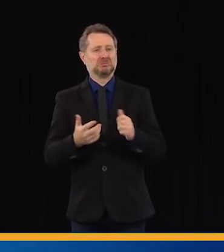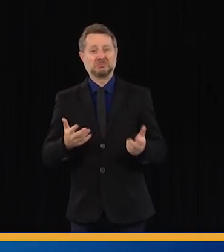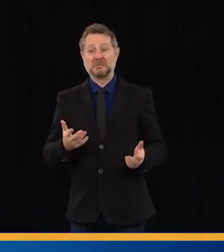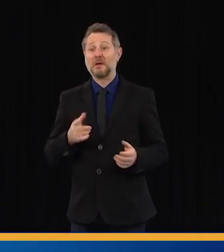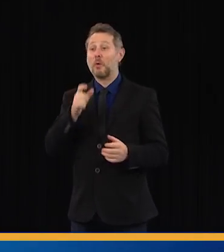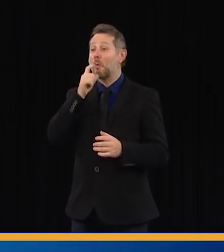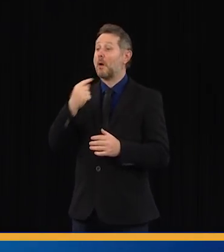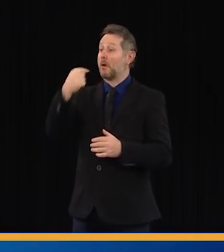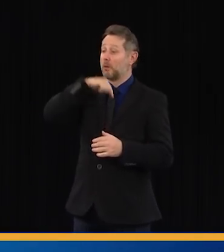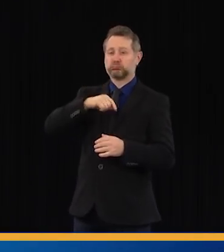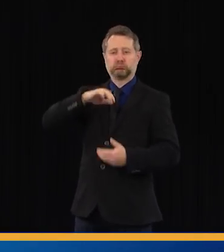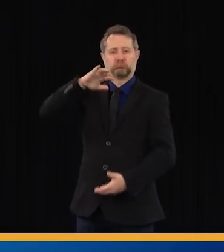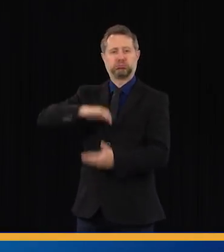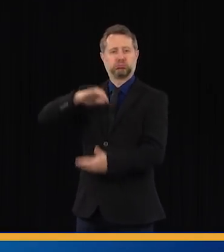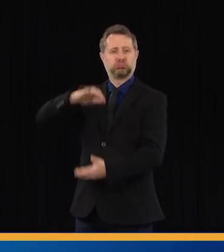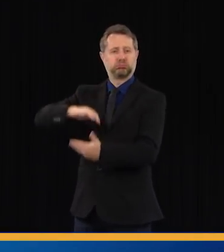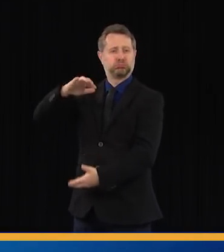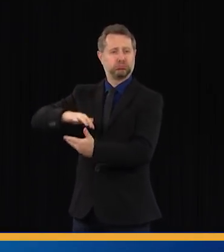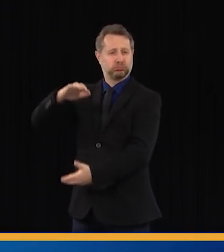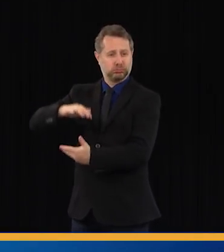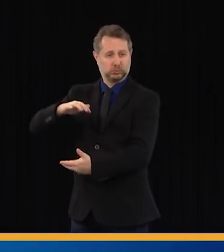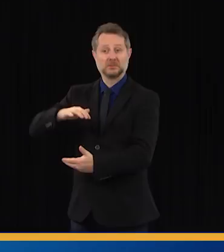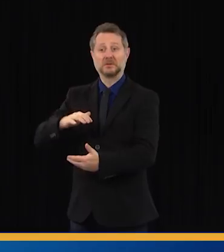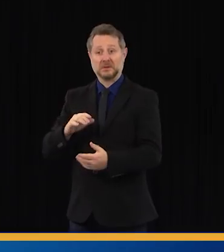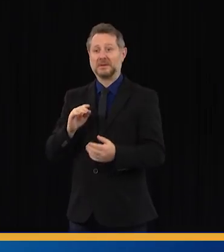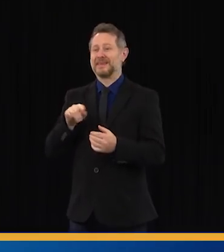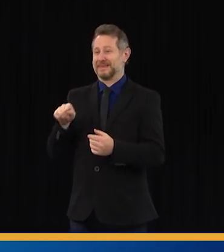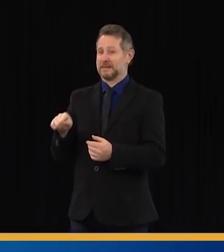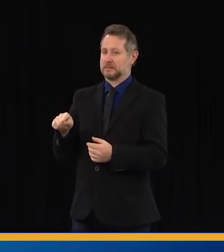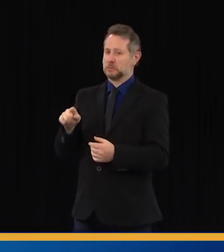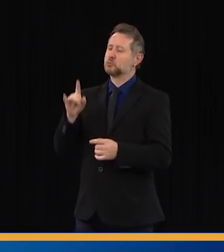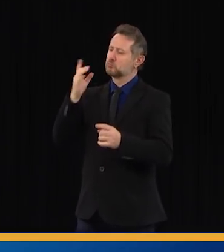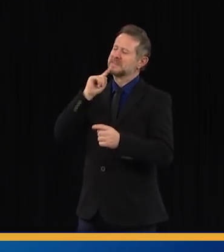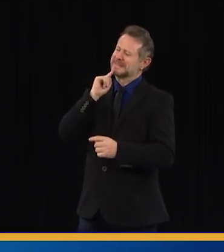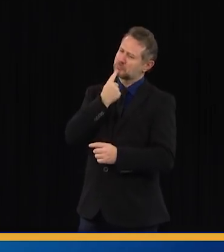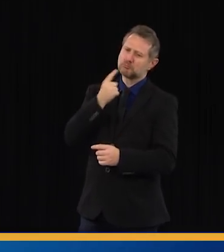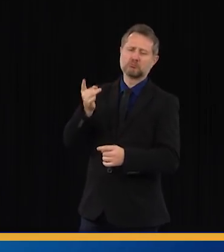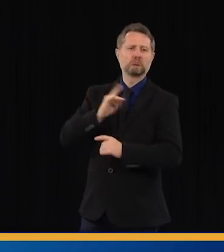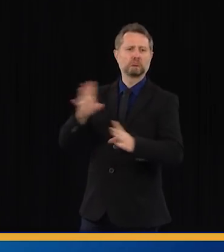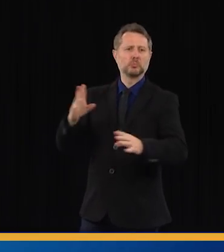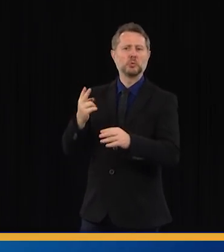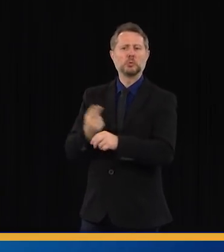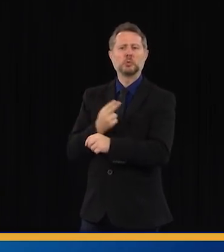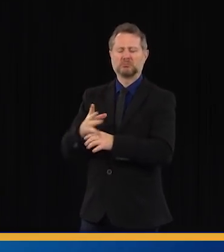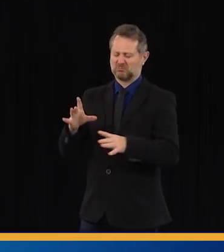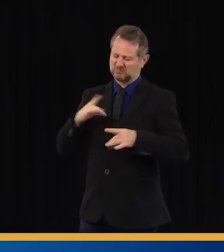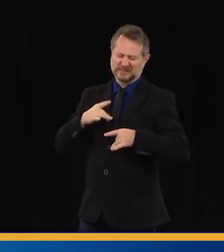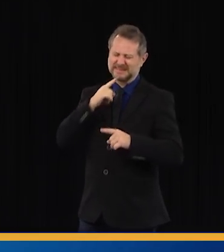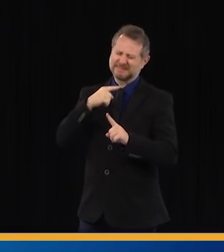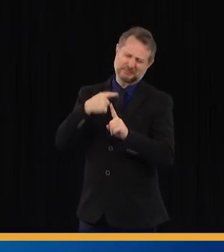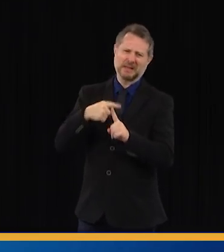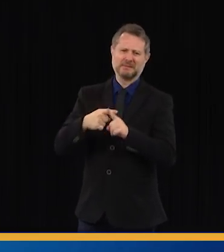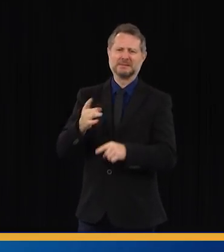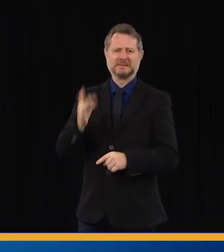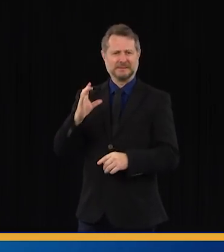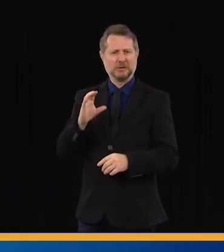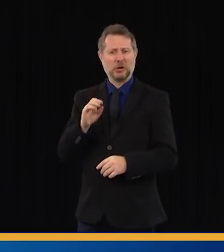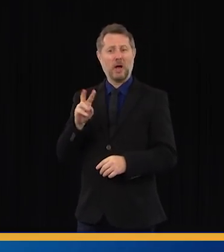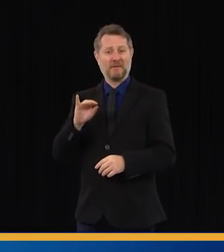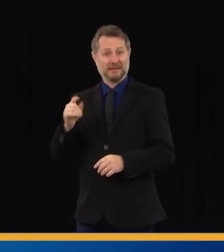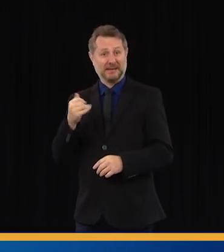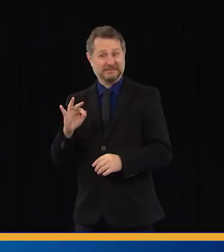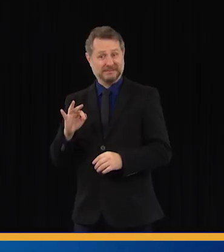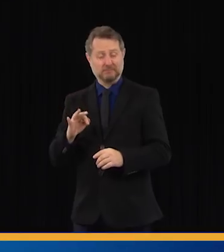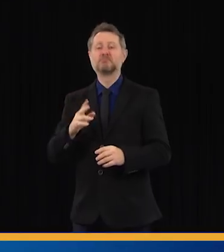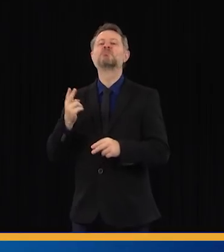Intubations is real. Intubations is the worst signal. People who are intubated wind up on a